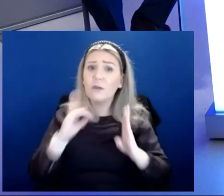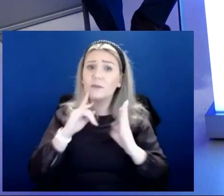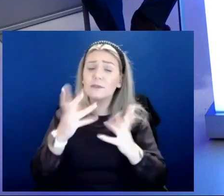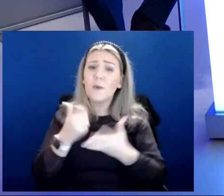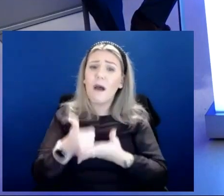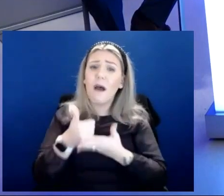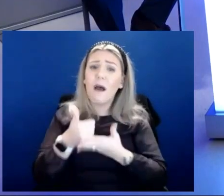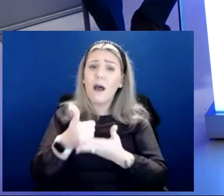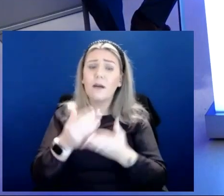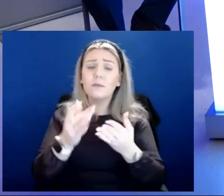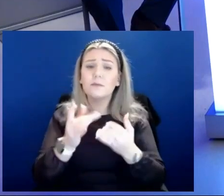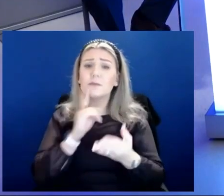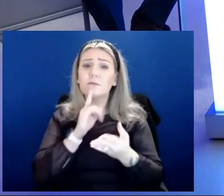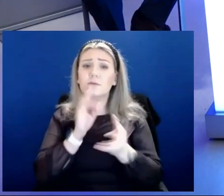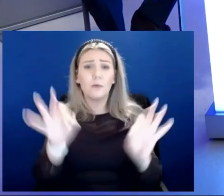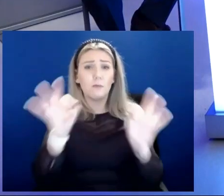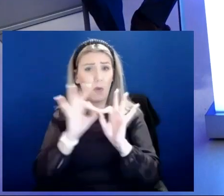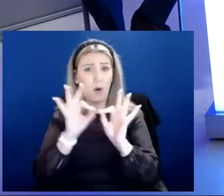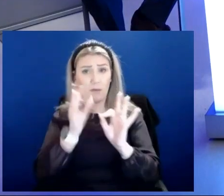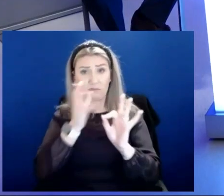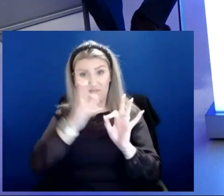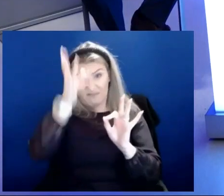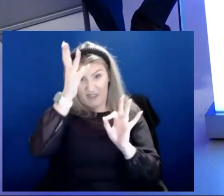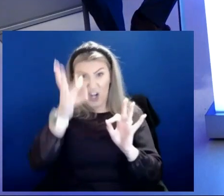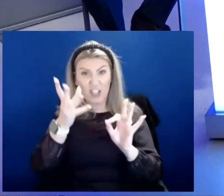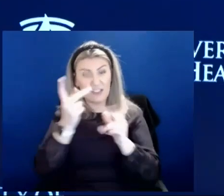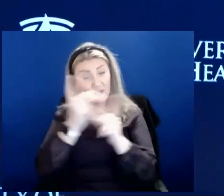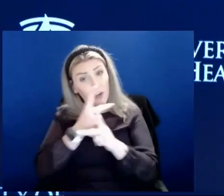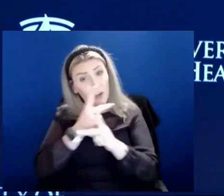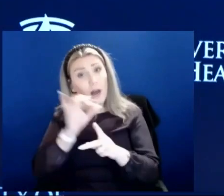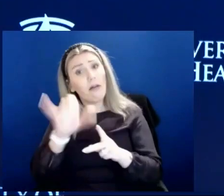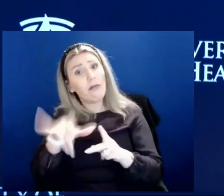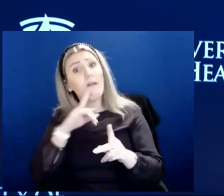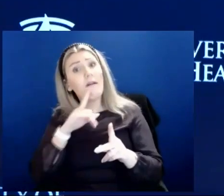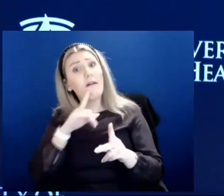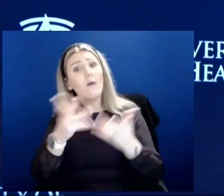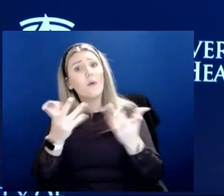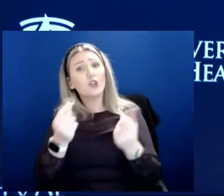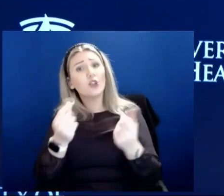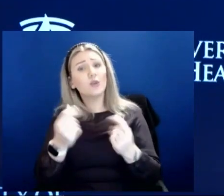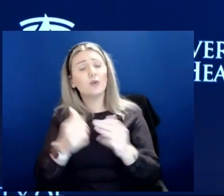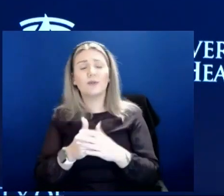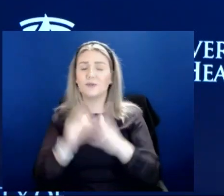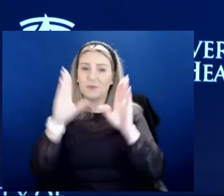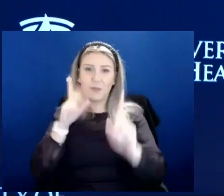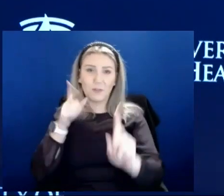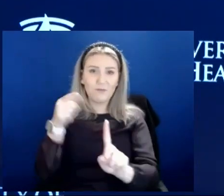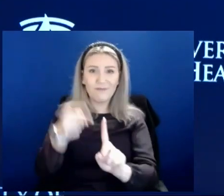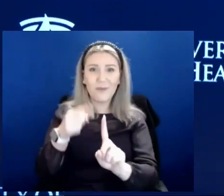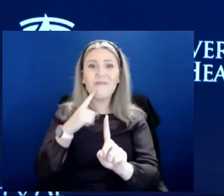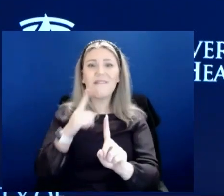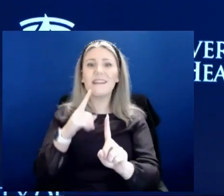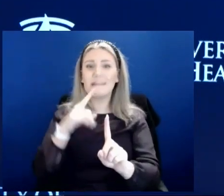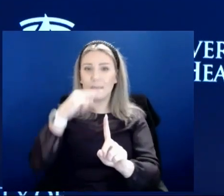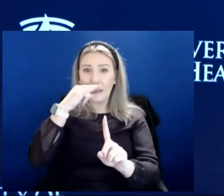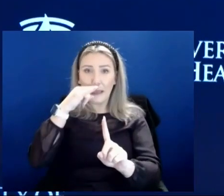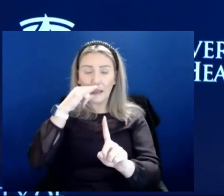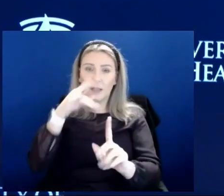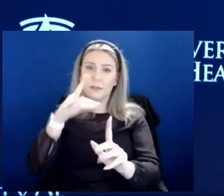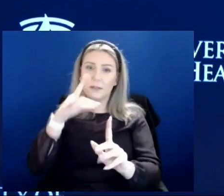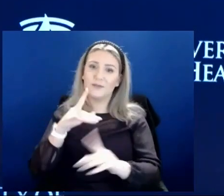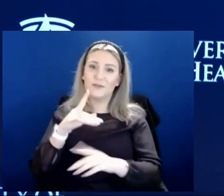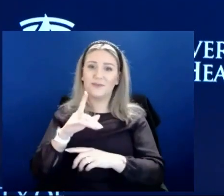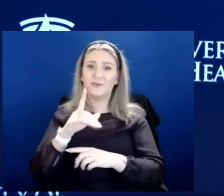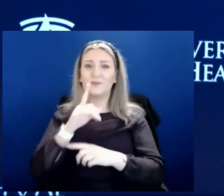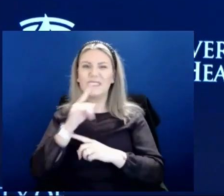important for parents to help find that outlet for them. Yeah, that's a great point. Kids especially are at a little bit of a